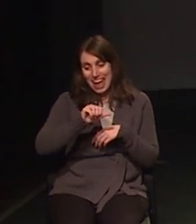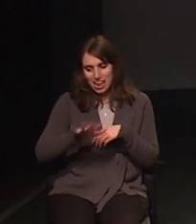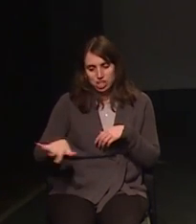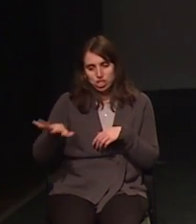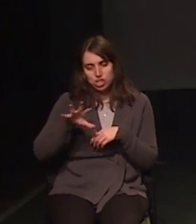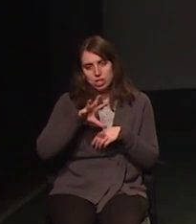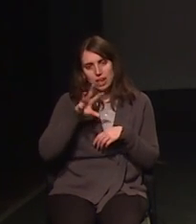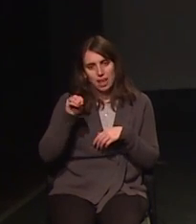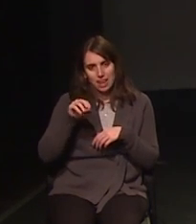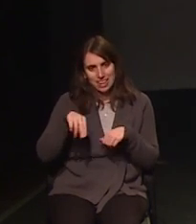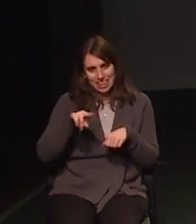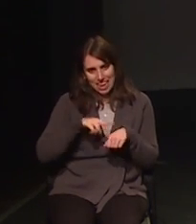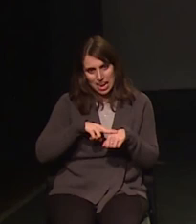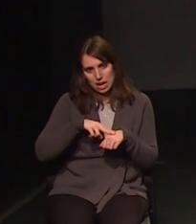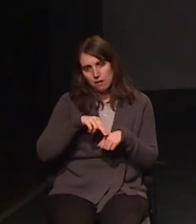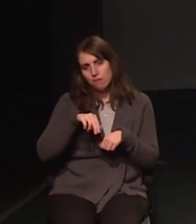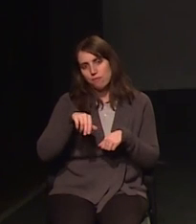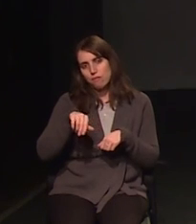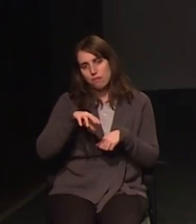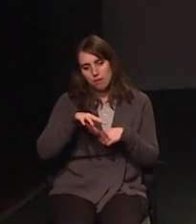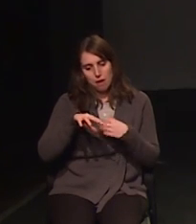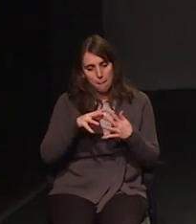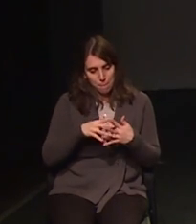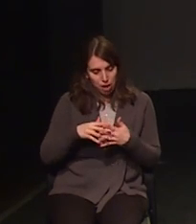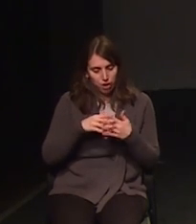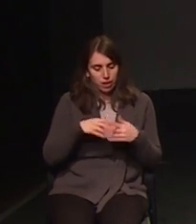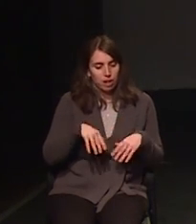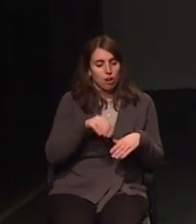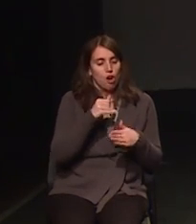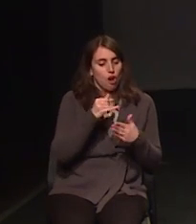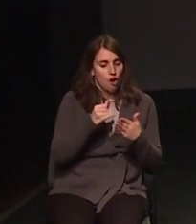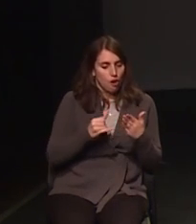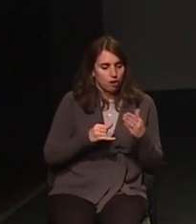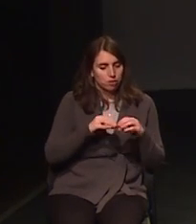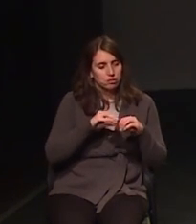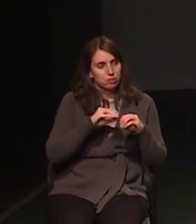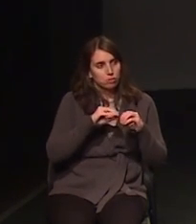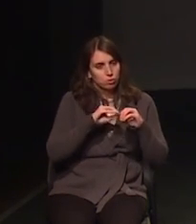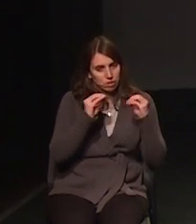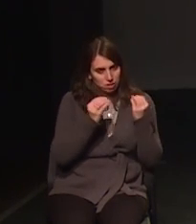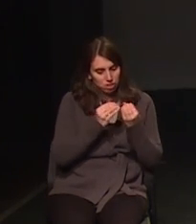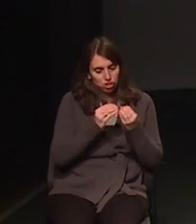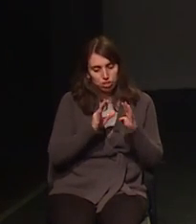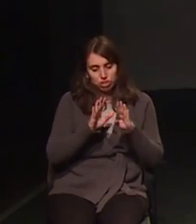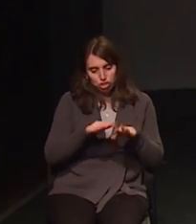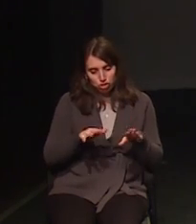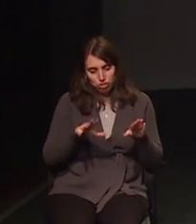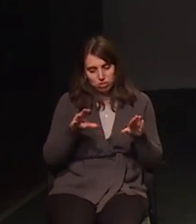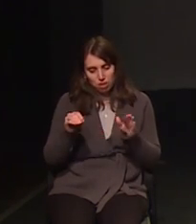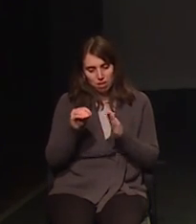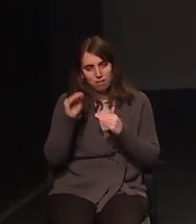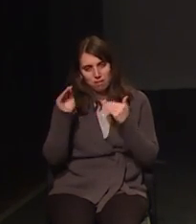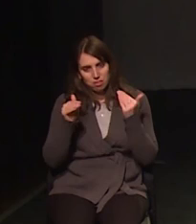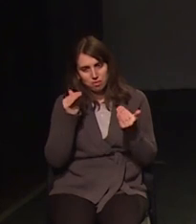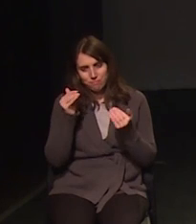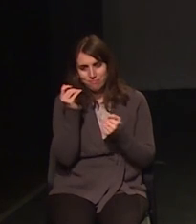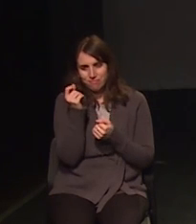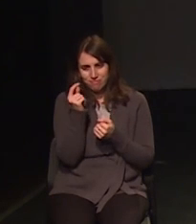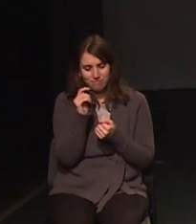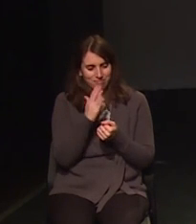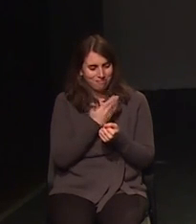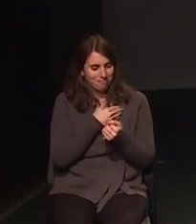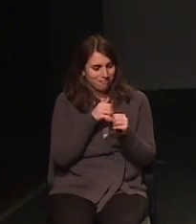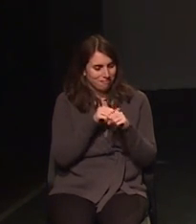arts organizations, children, and adults. Now, we also want to acknowledge that our society is challenged to overcome